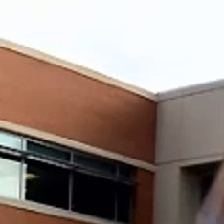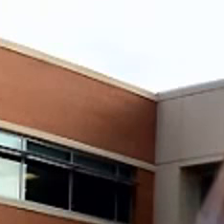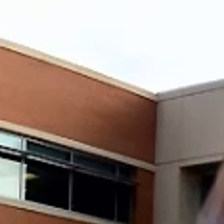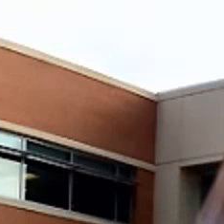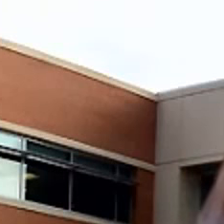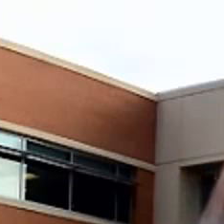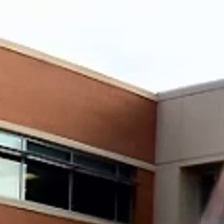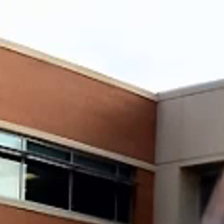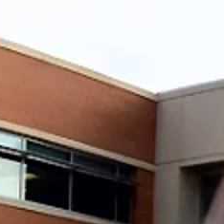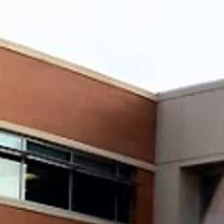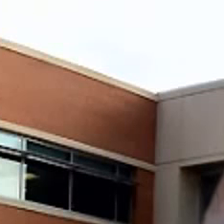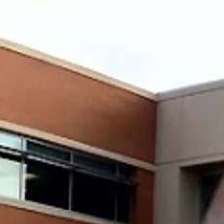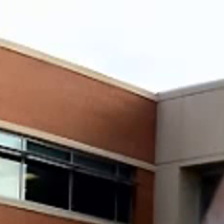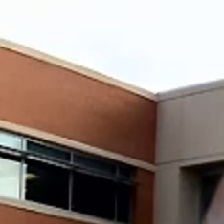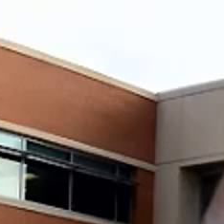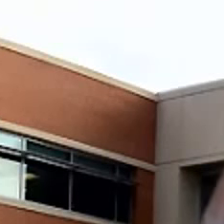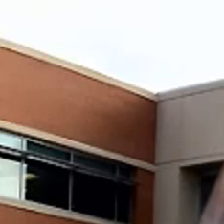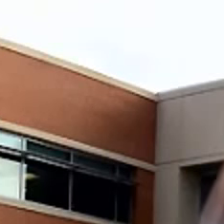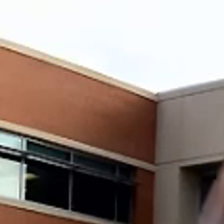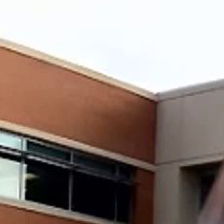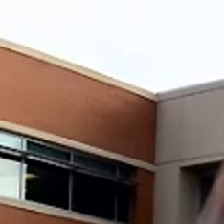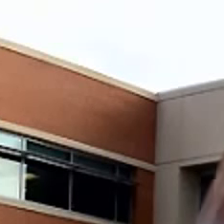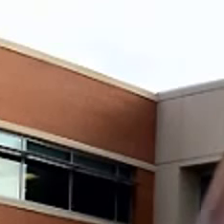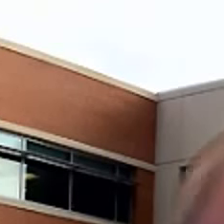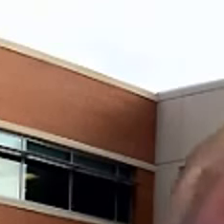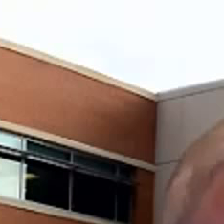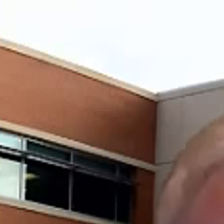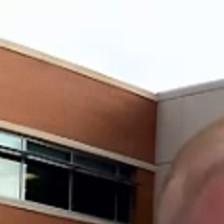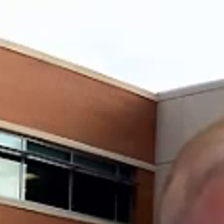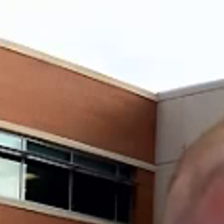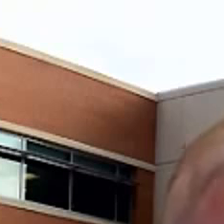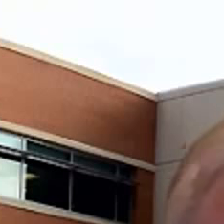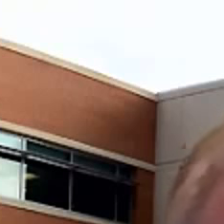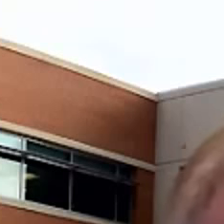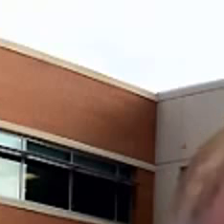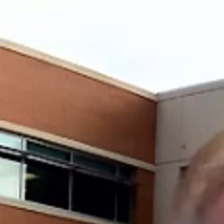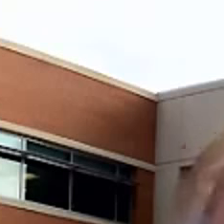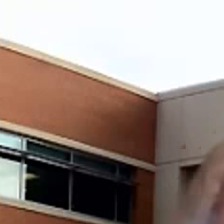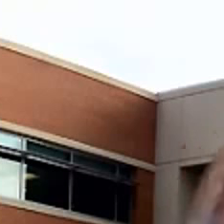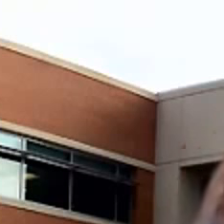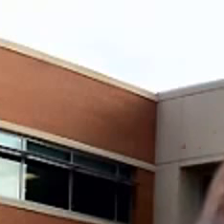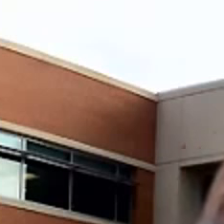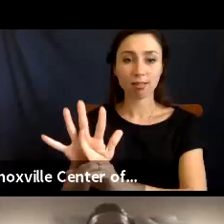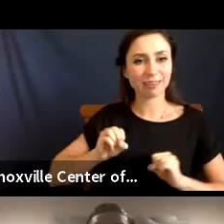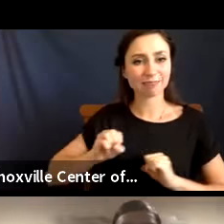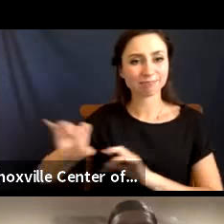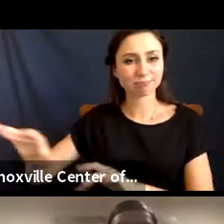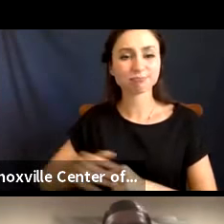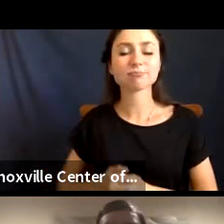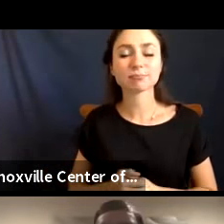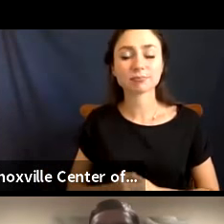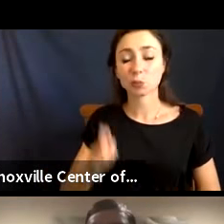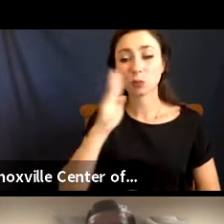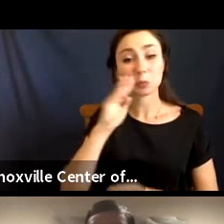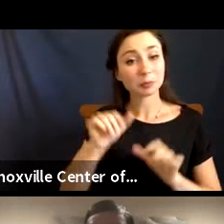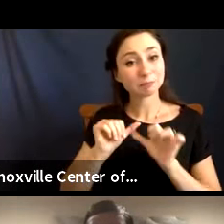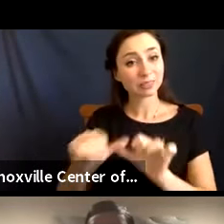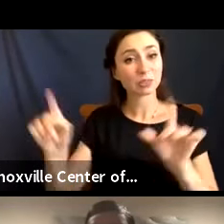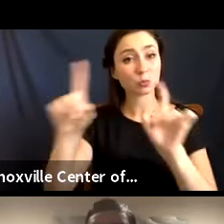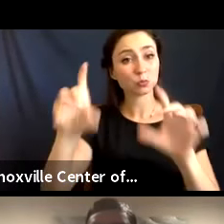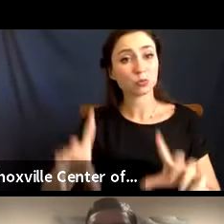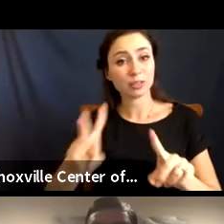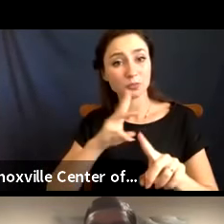infectious. Our wastewater testing will be ongoing throughout the remainder of the semester and provides us a baseline